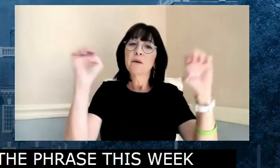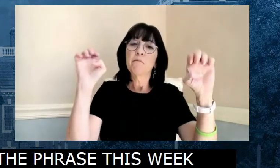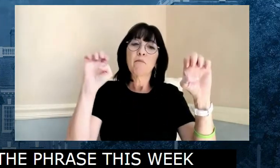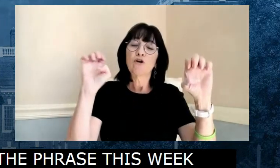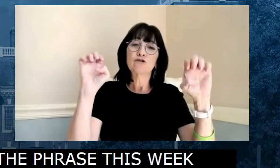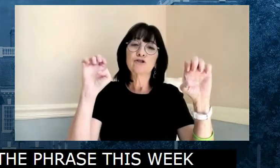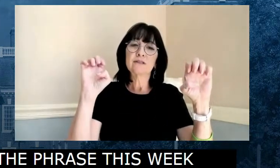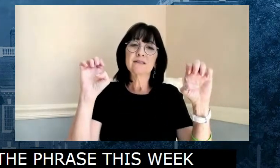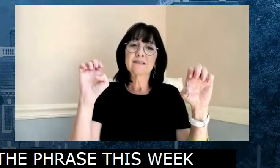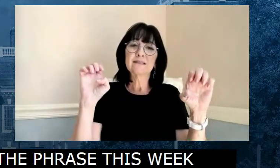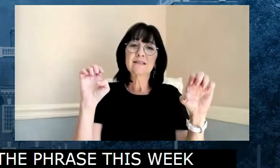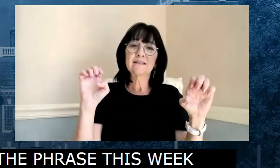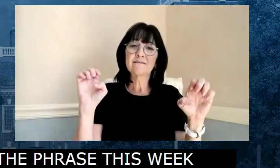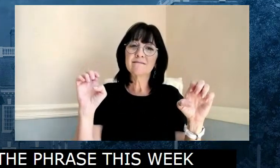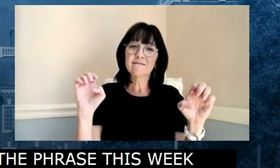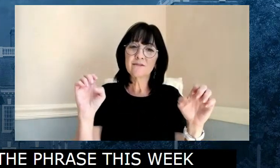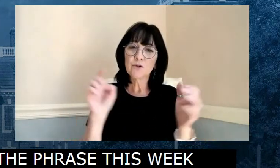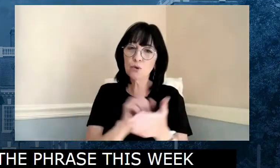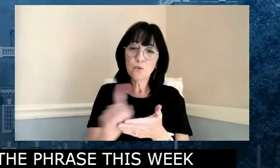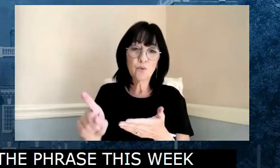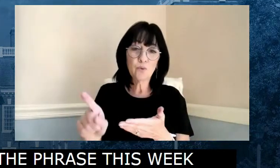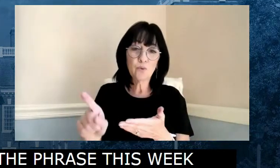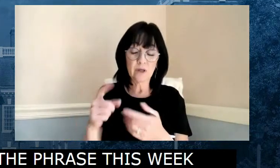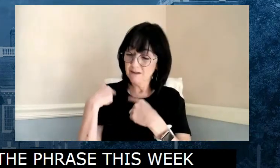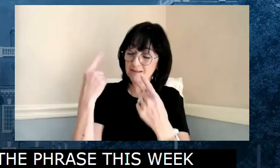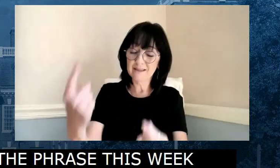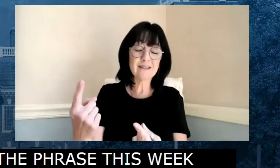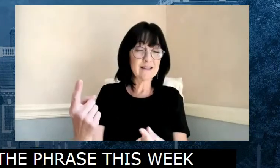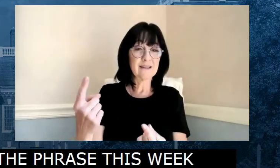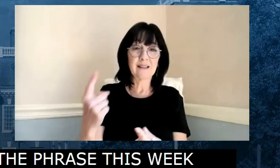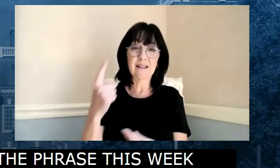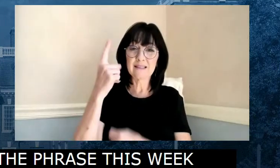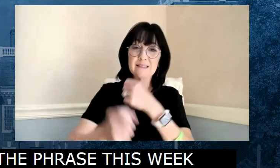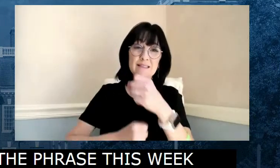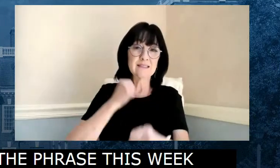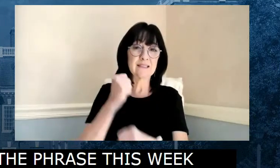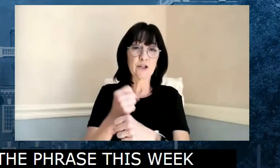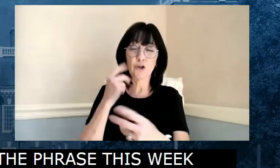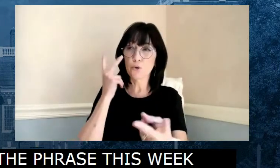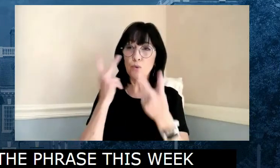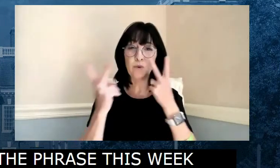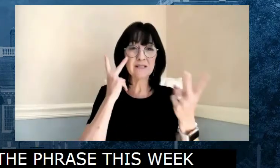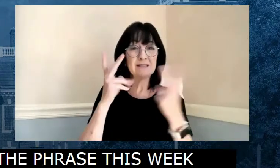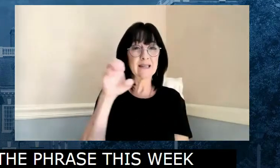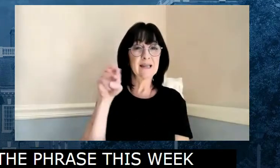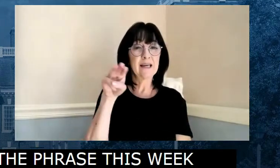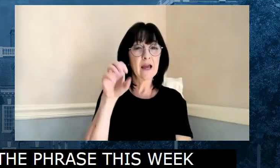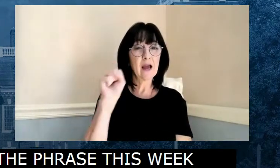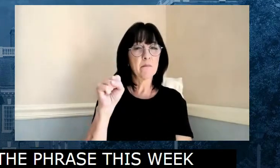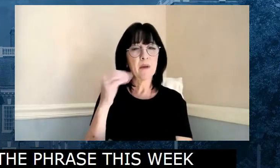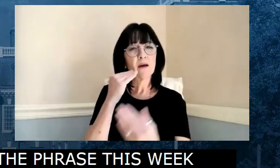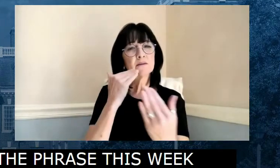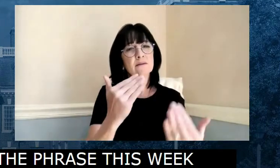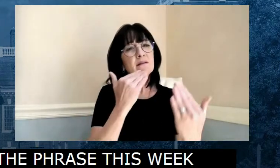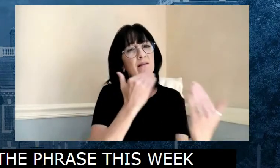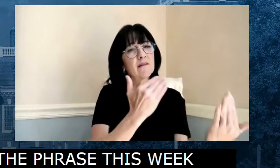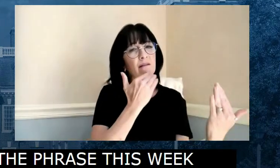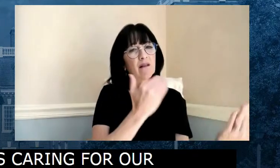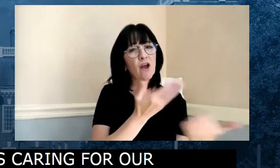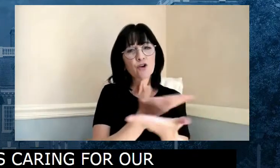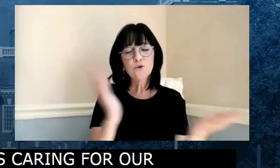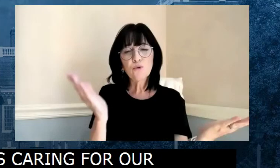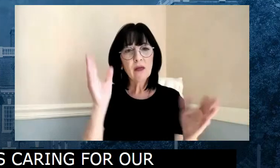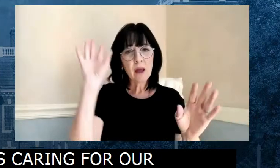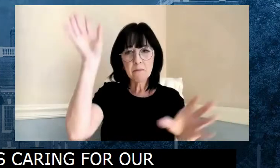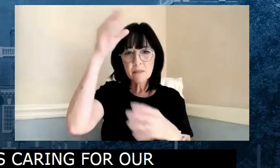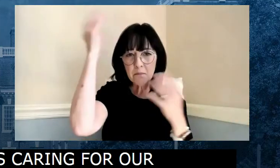it just made sense after what we've seen the last year. This is EMS caring for our communities. And let's just look what we've leaned on our partners for, whether it's been the paramedics